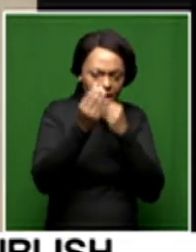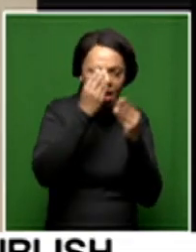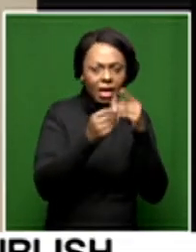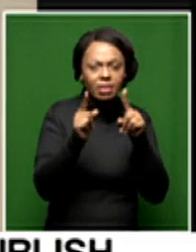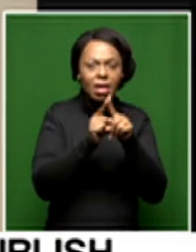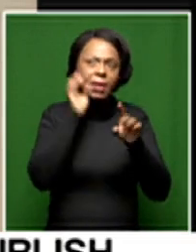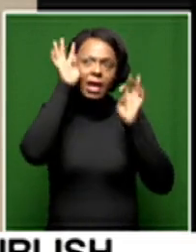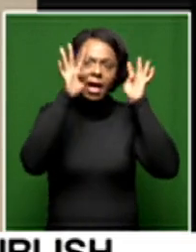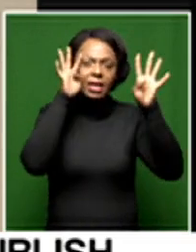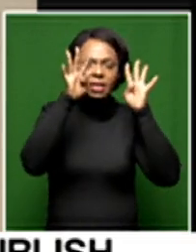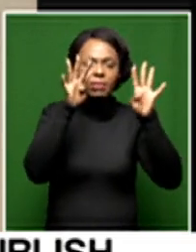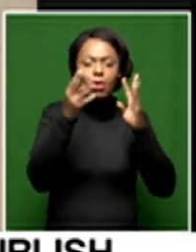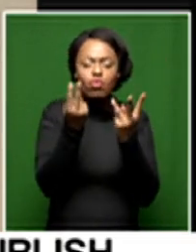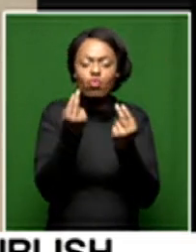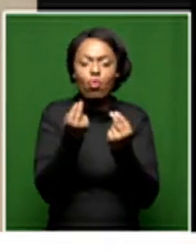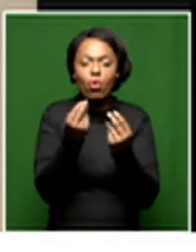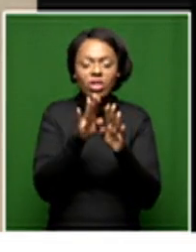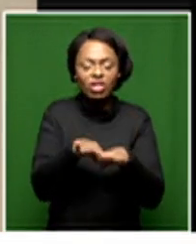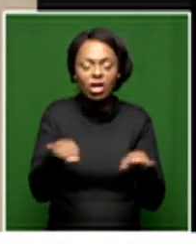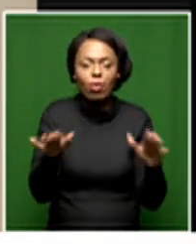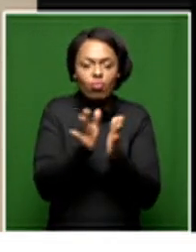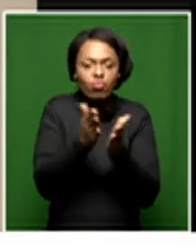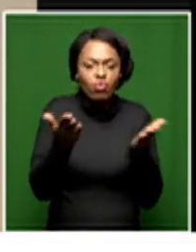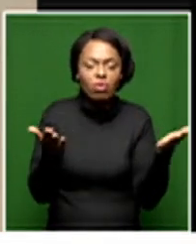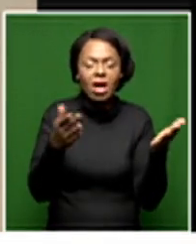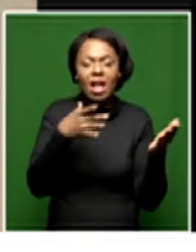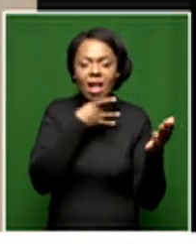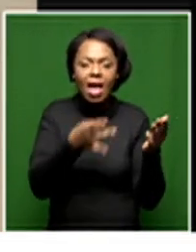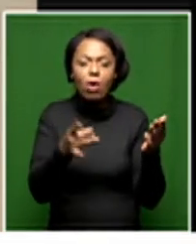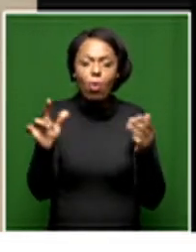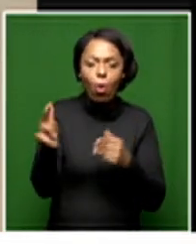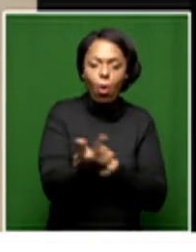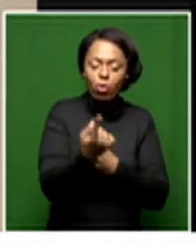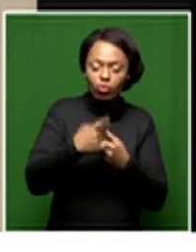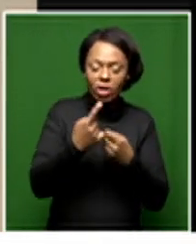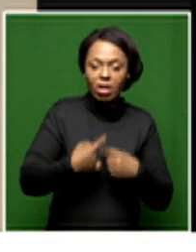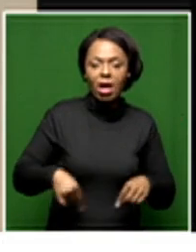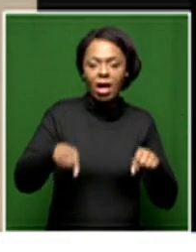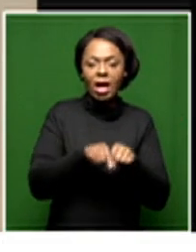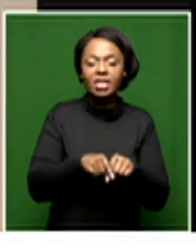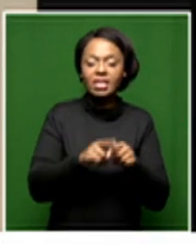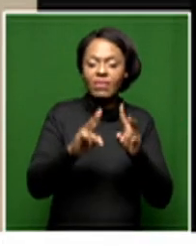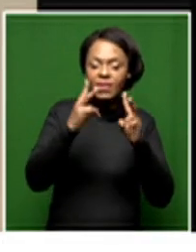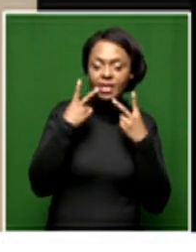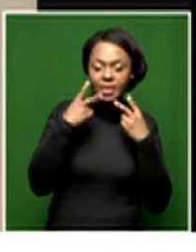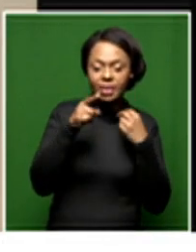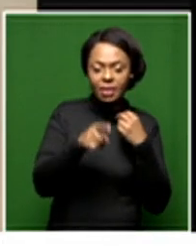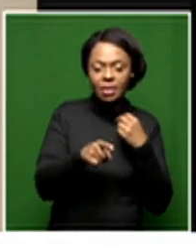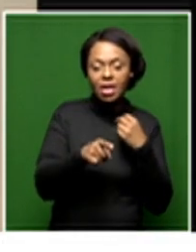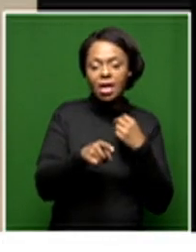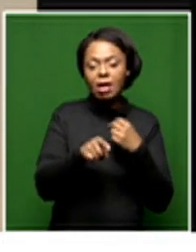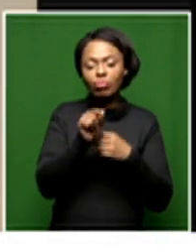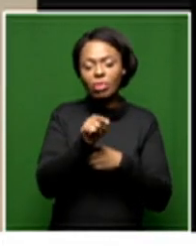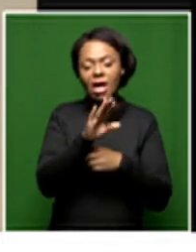creating new children's book. So we would like everyone to join us by visiting